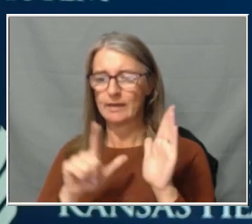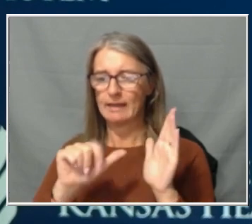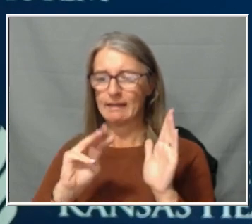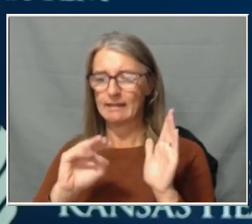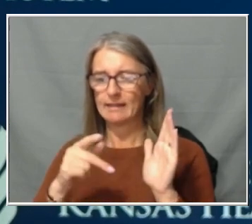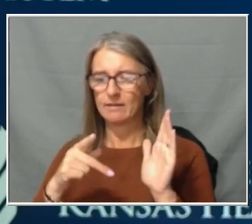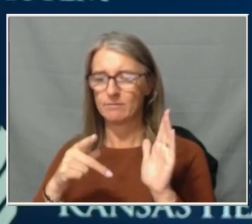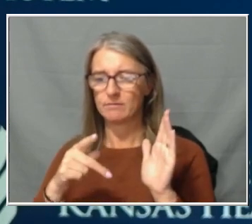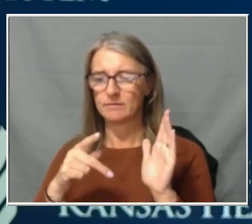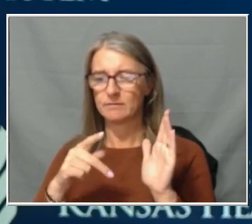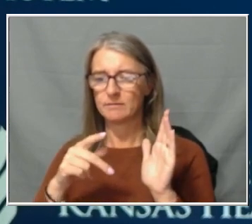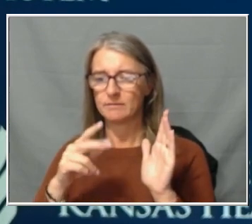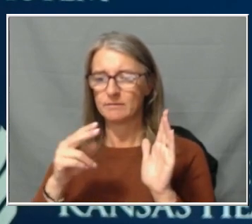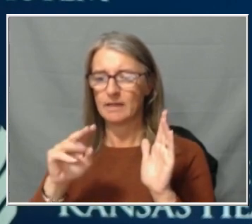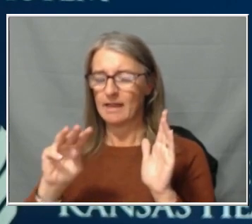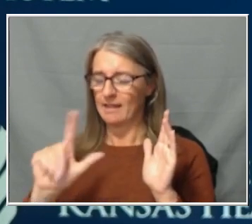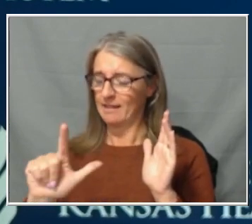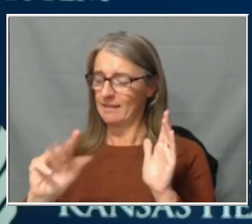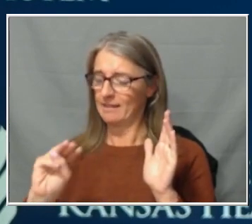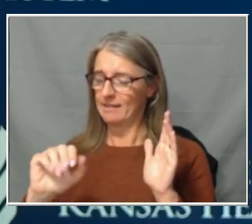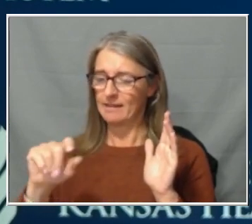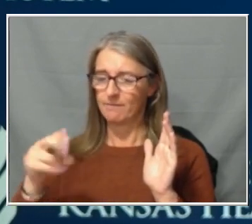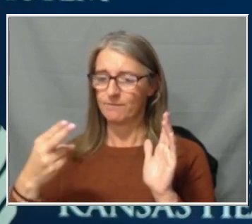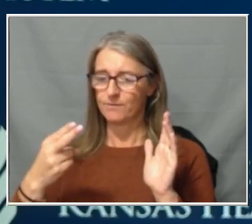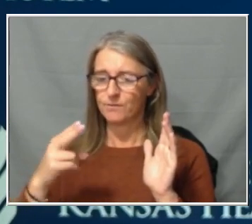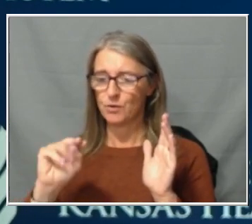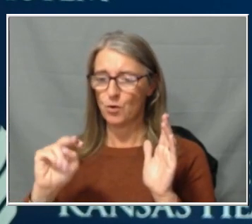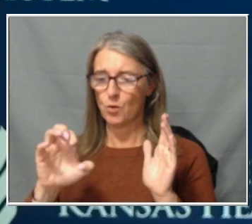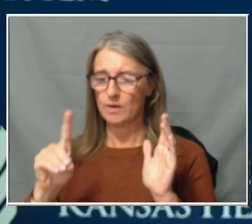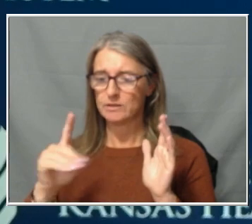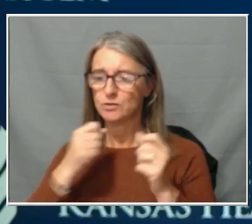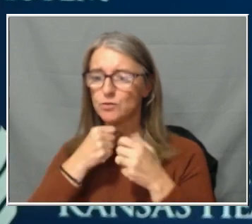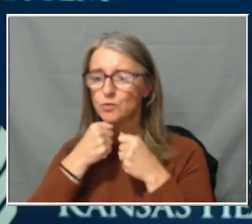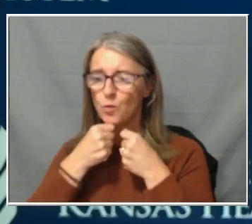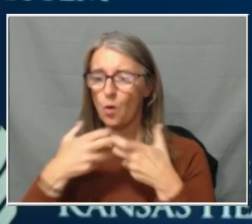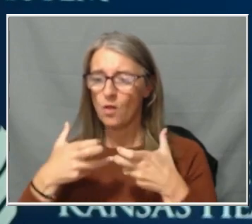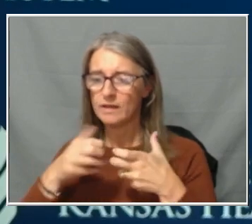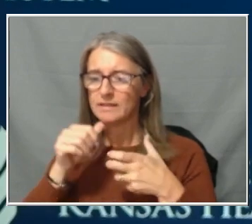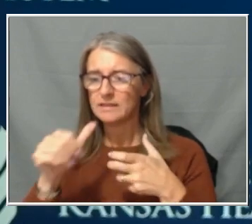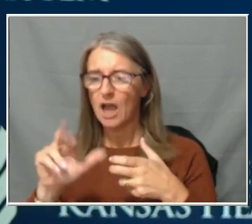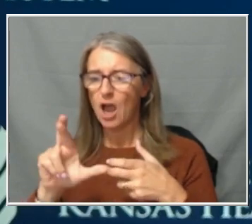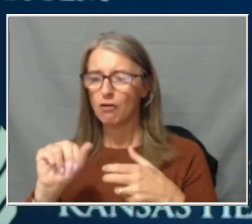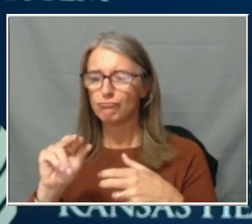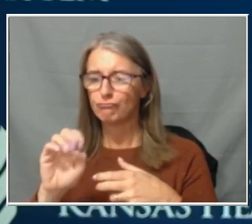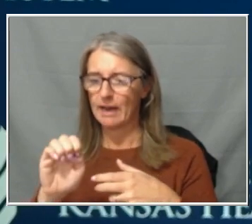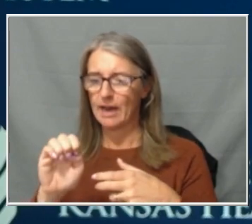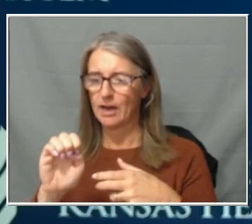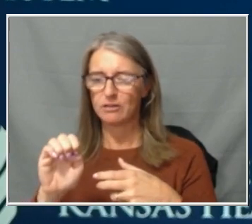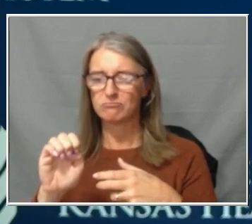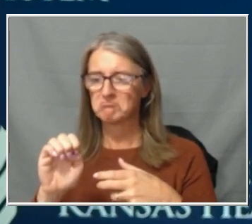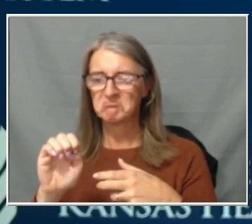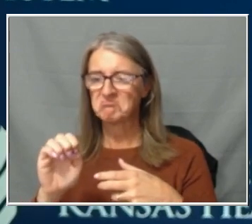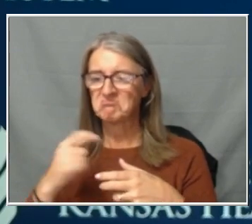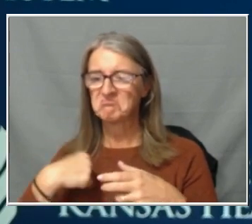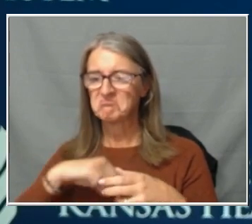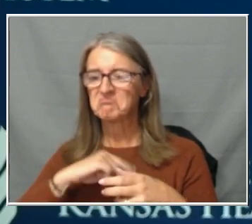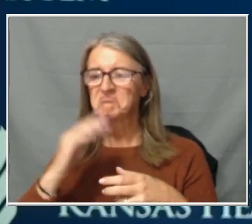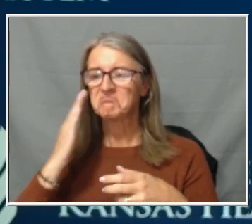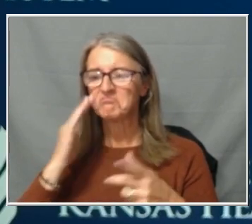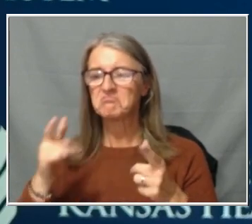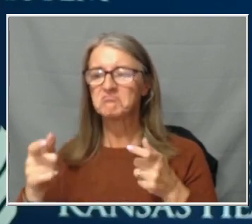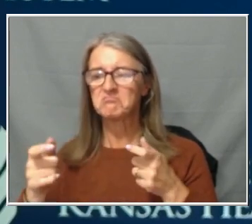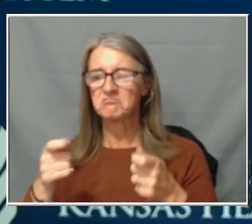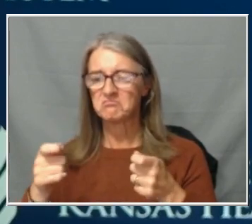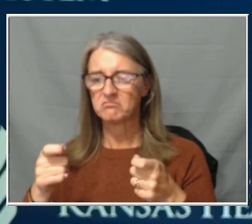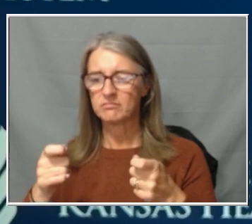not rare. It's not the most common, but it's not rare. And we're used to dealing with that piece. I think something that has changed since then is that